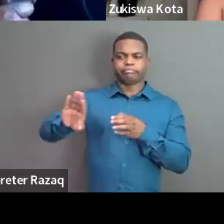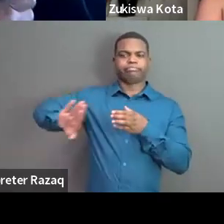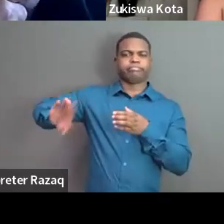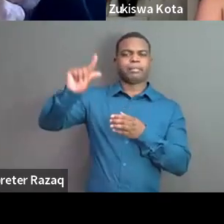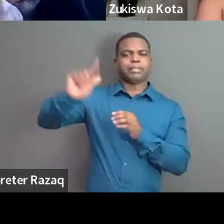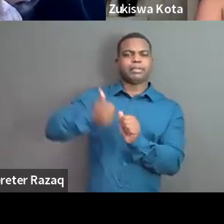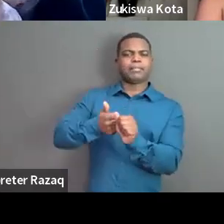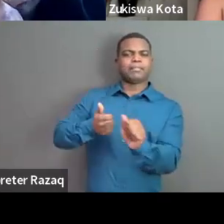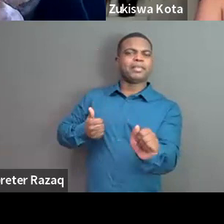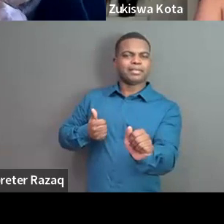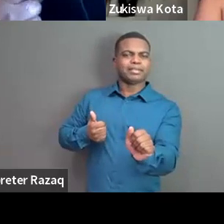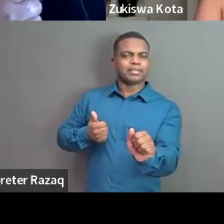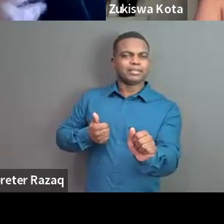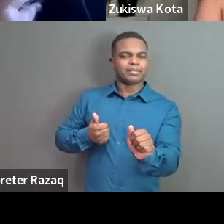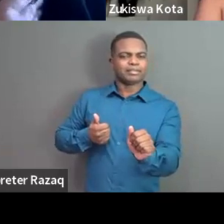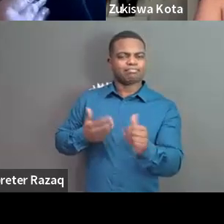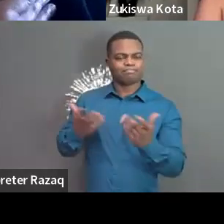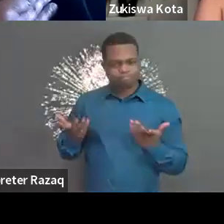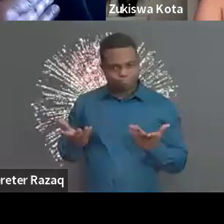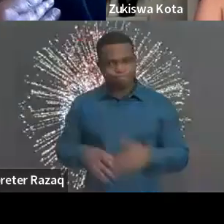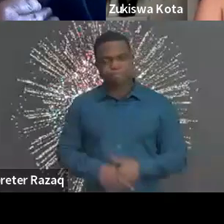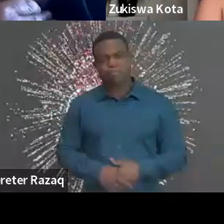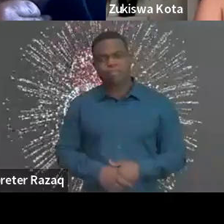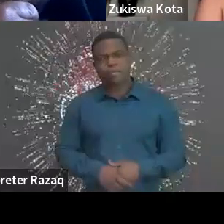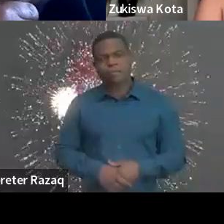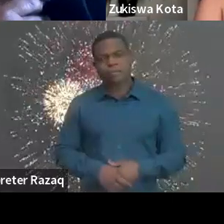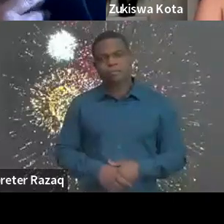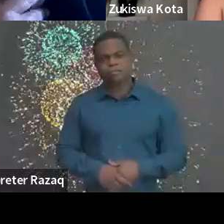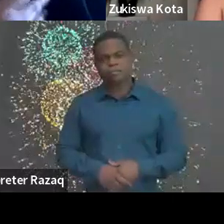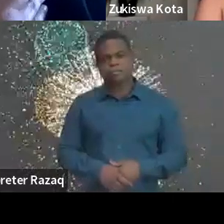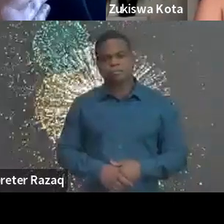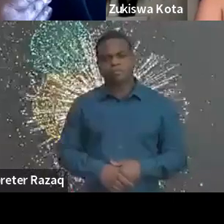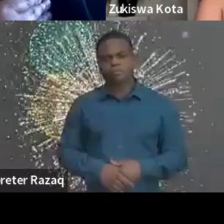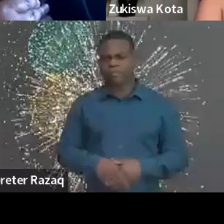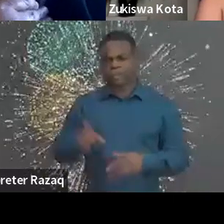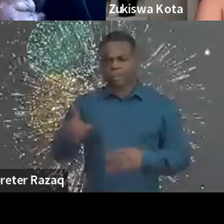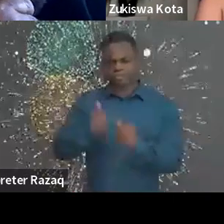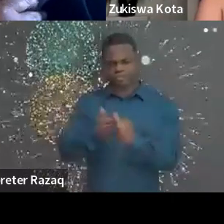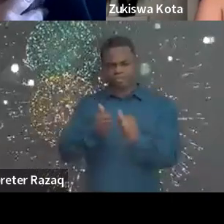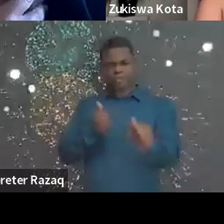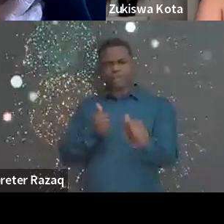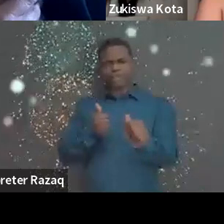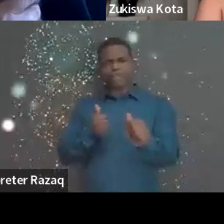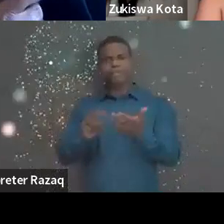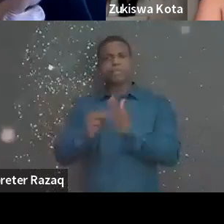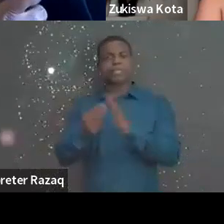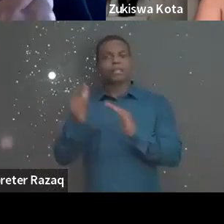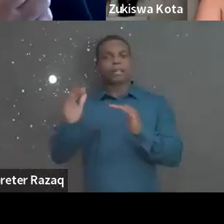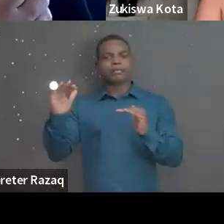imagination that there are contexts that we've claimed to be urban, but also experience low speed